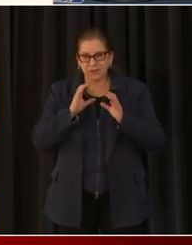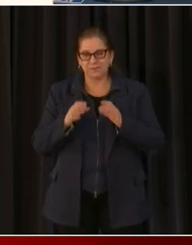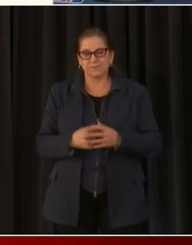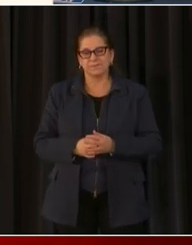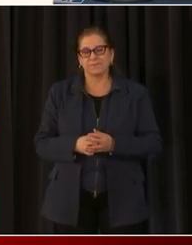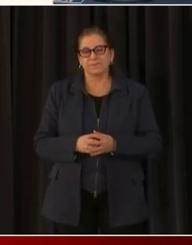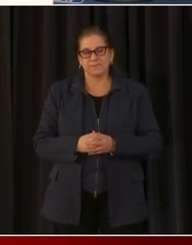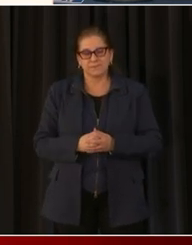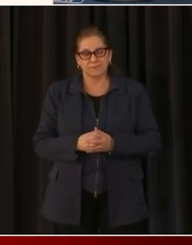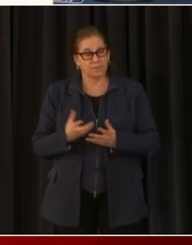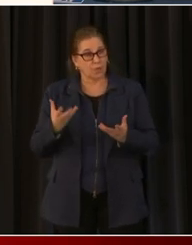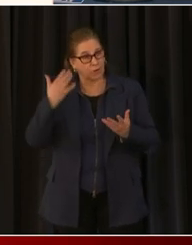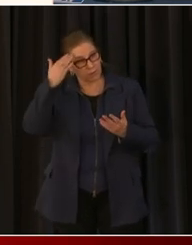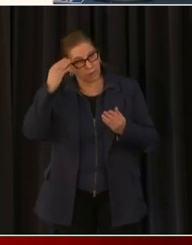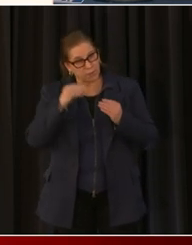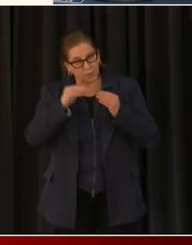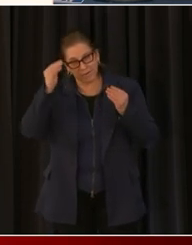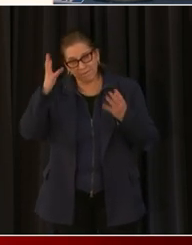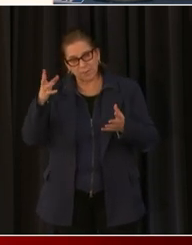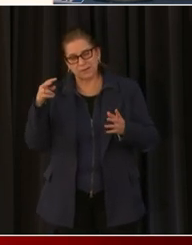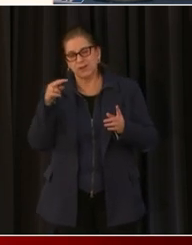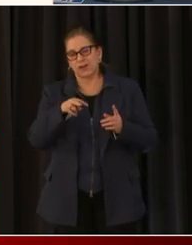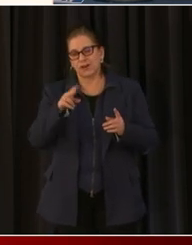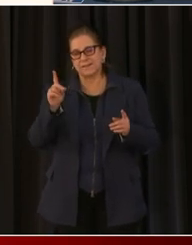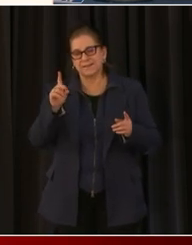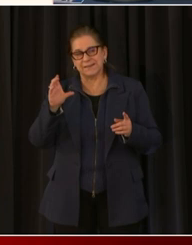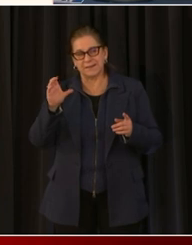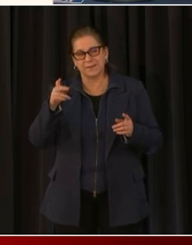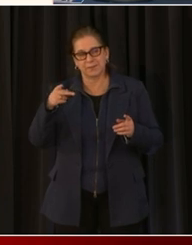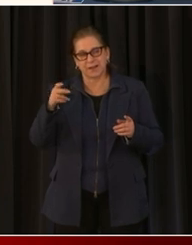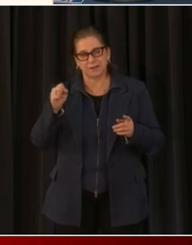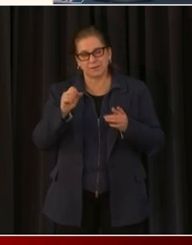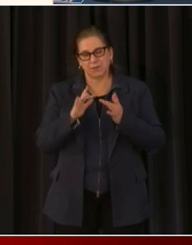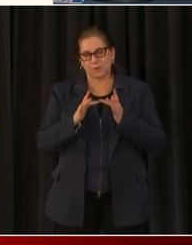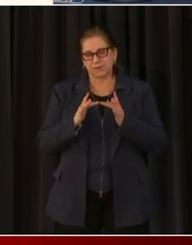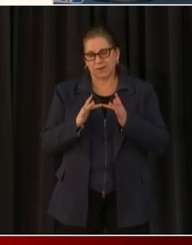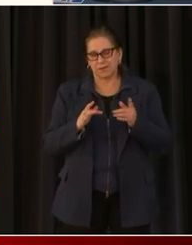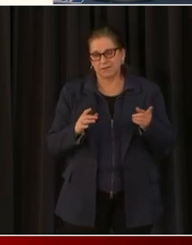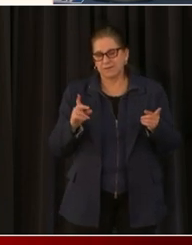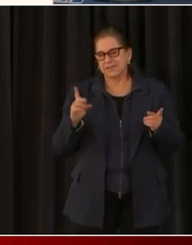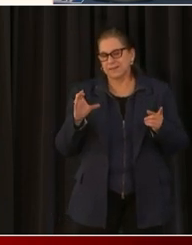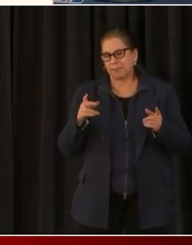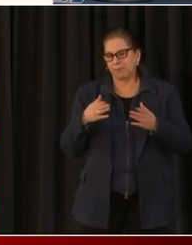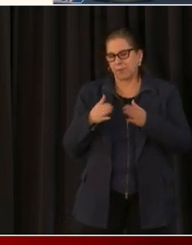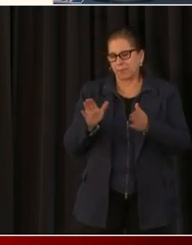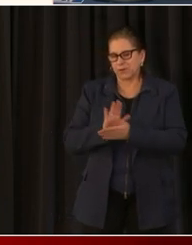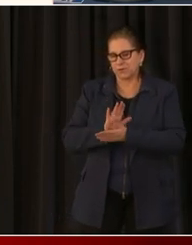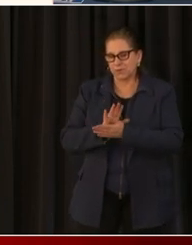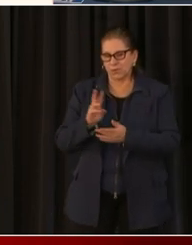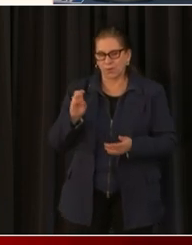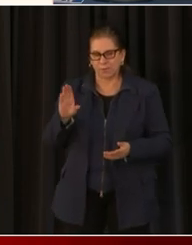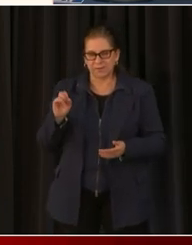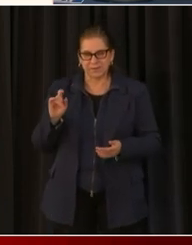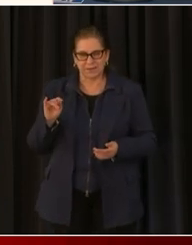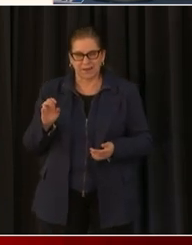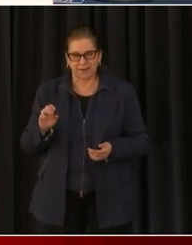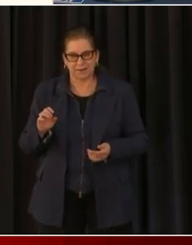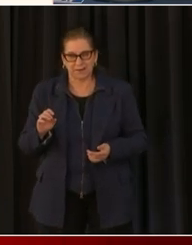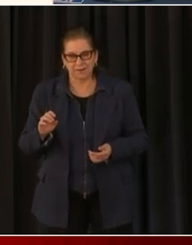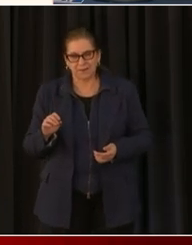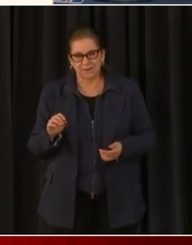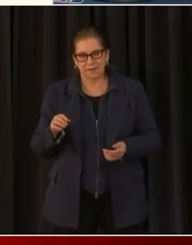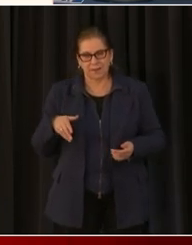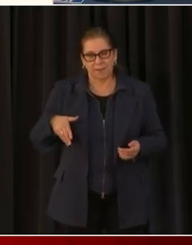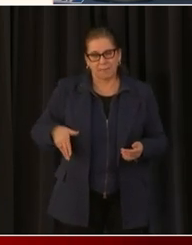can find on the DCPS budget website. We're also using our Pocket Dot again, which can be downloaded, and we also